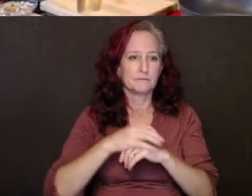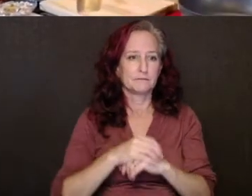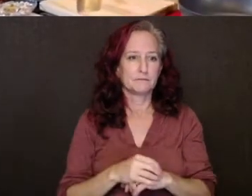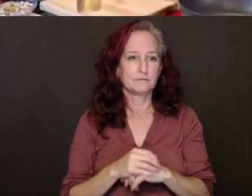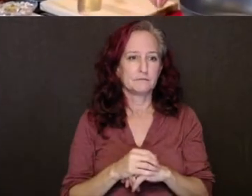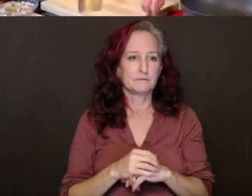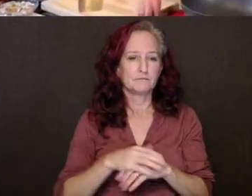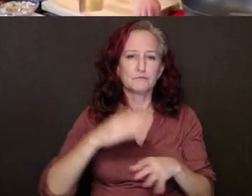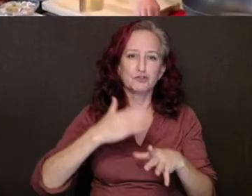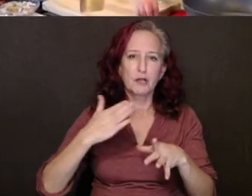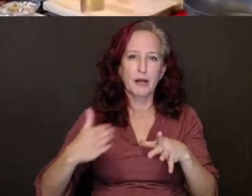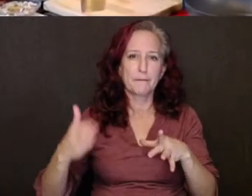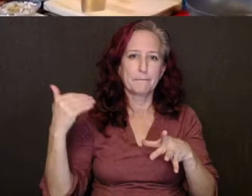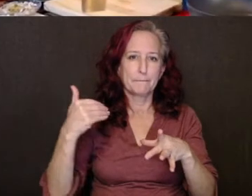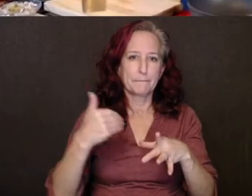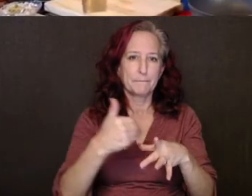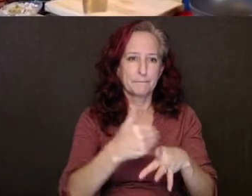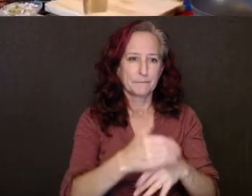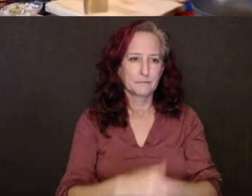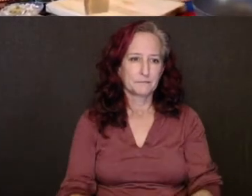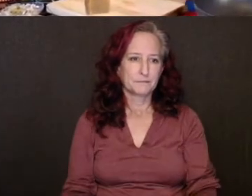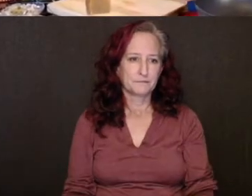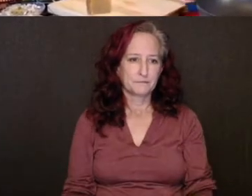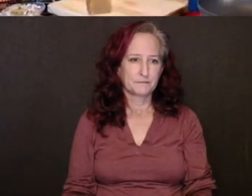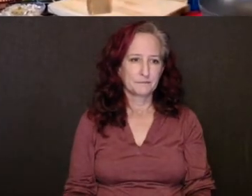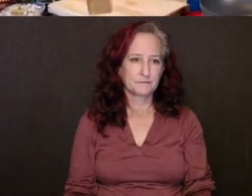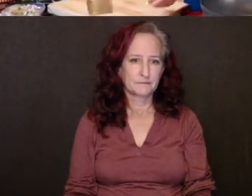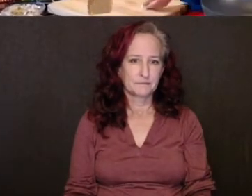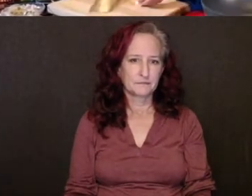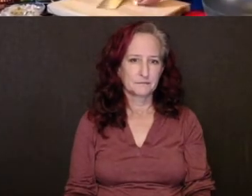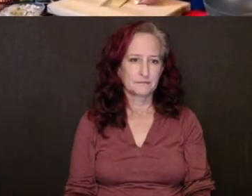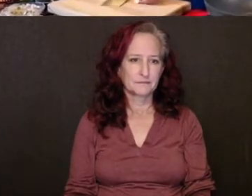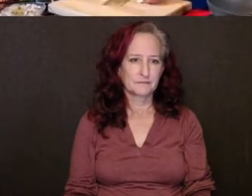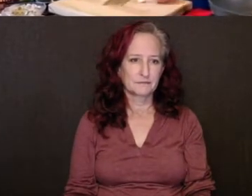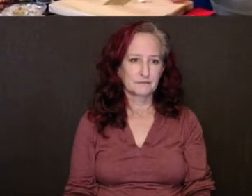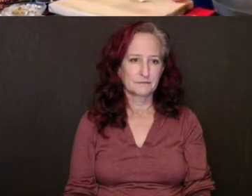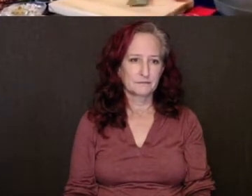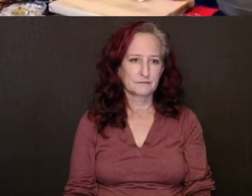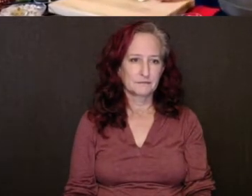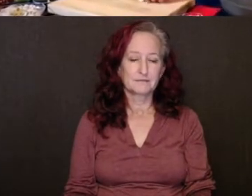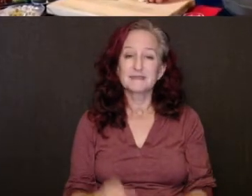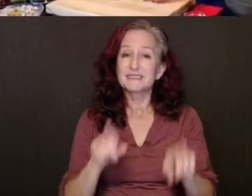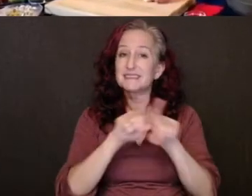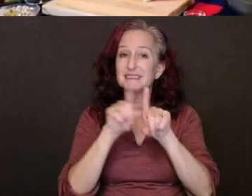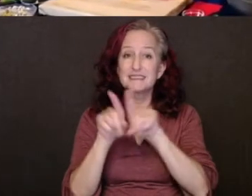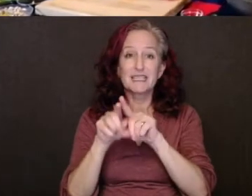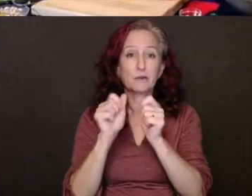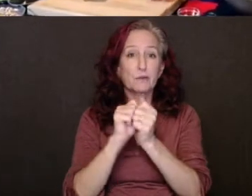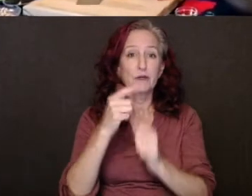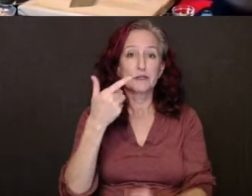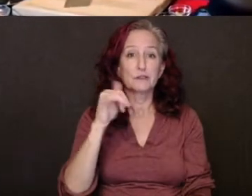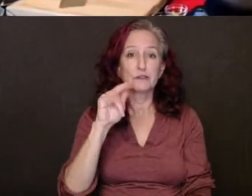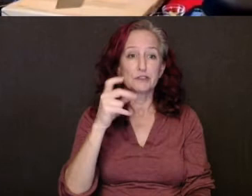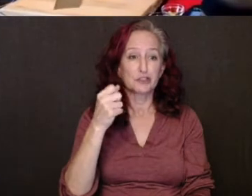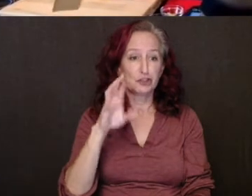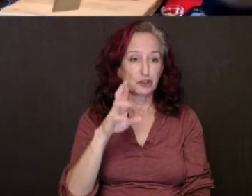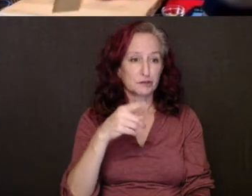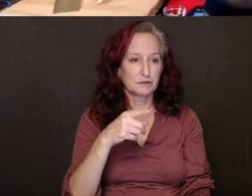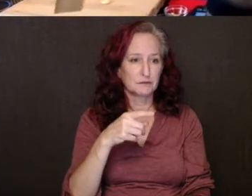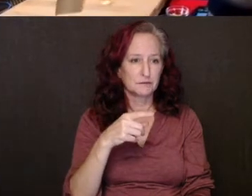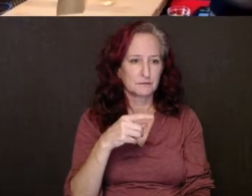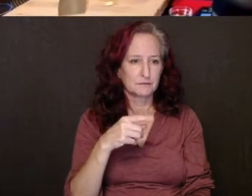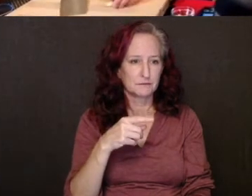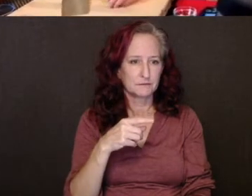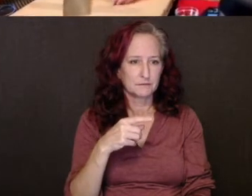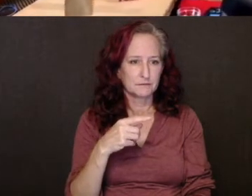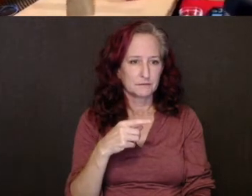then I stir fry this, and if you want to have flavor, when you do vegetarian, you gotta have flavor. Garlic, I press the garlic, okay? I have little